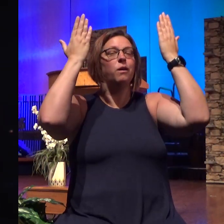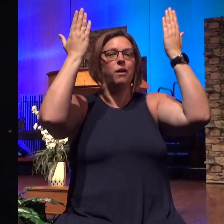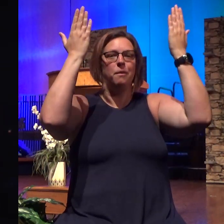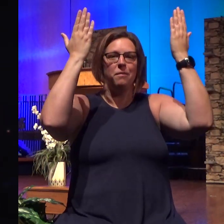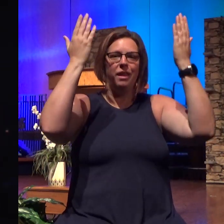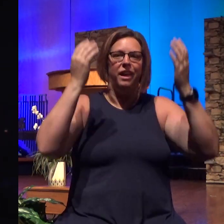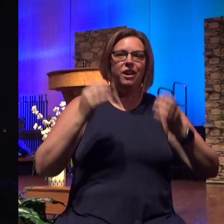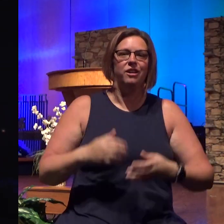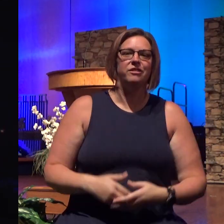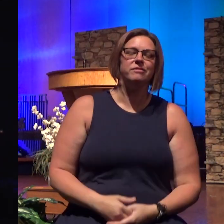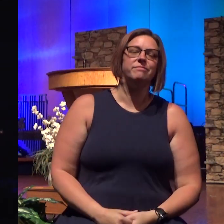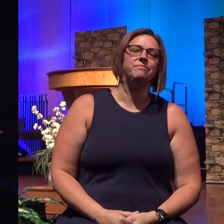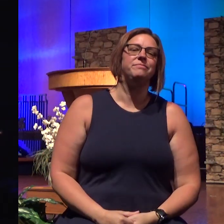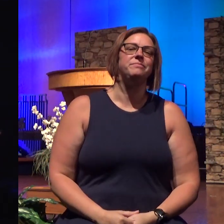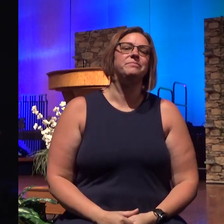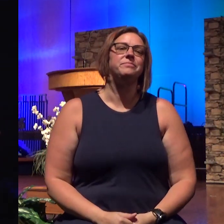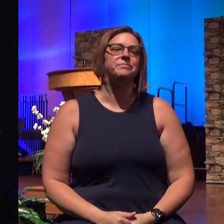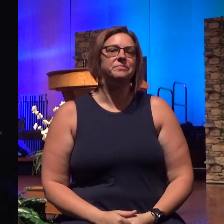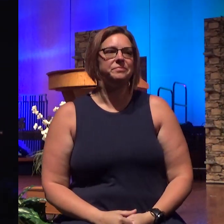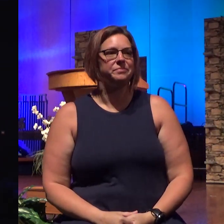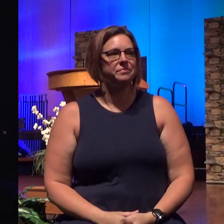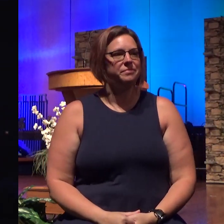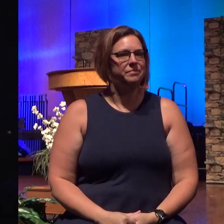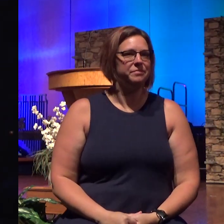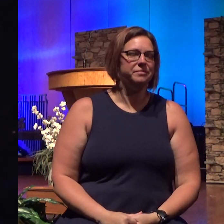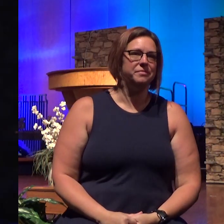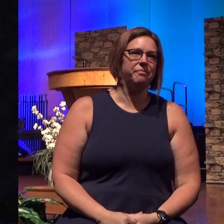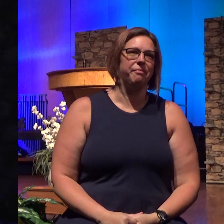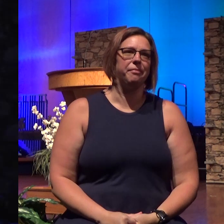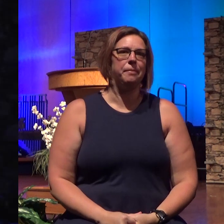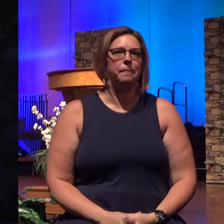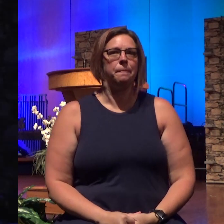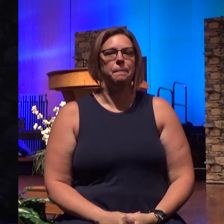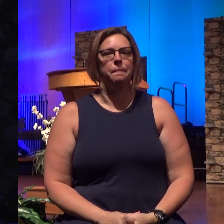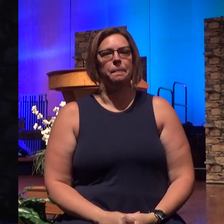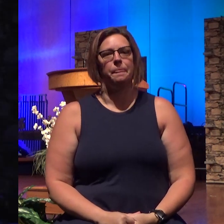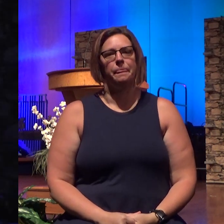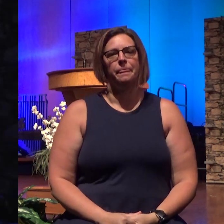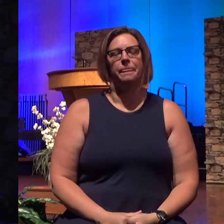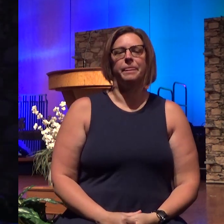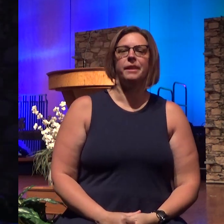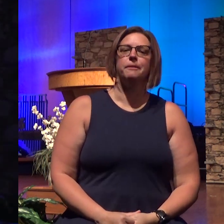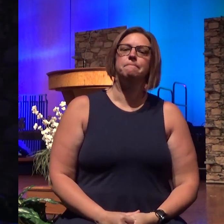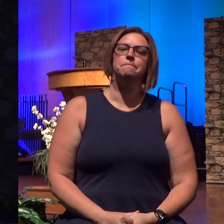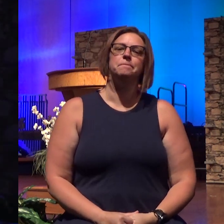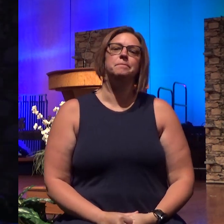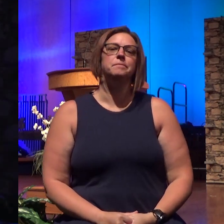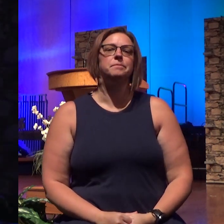over your head.